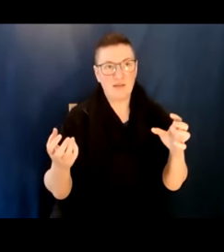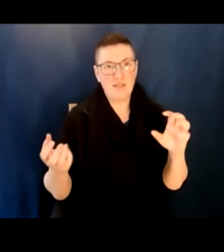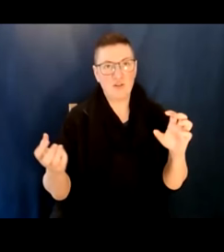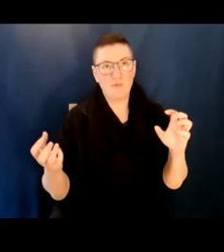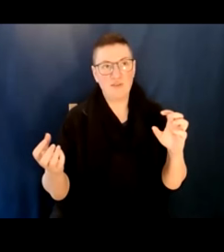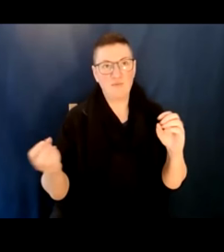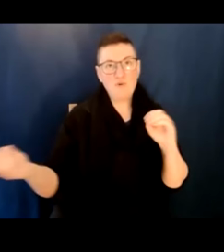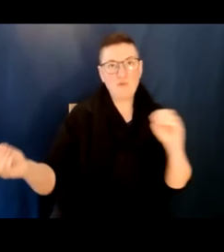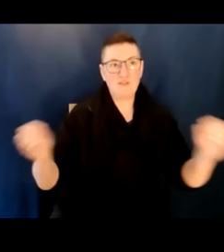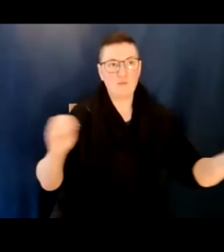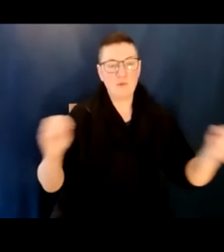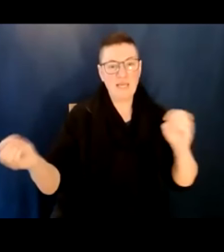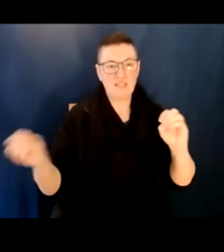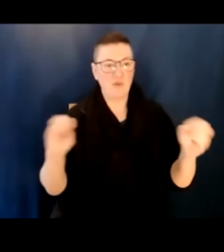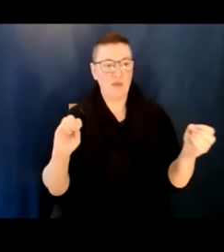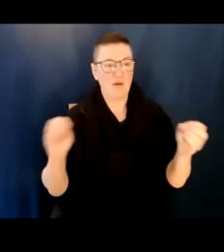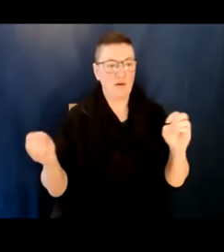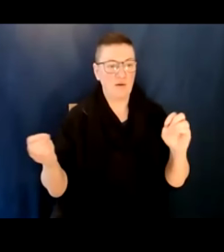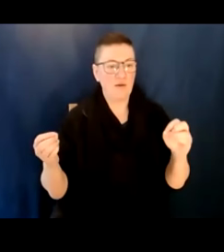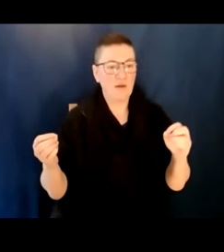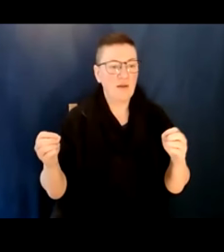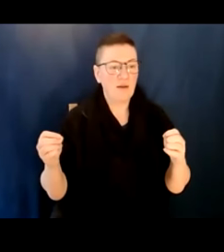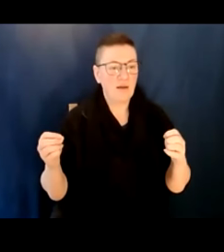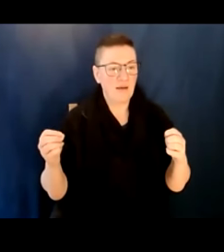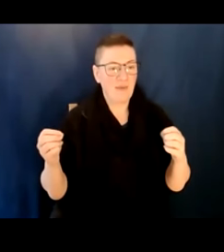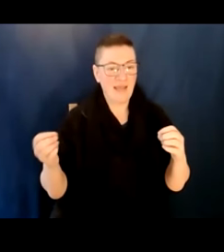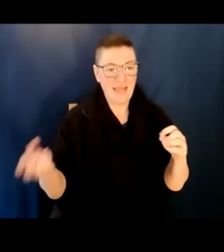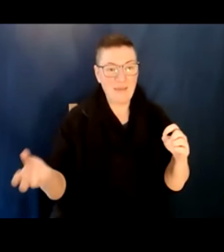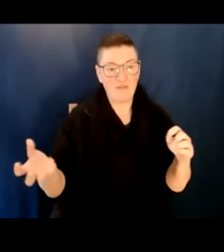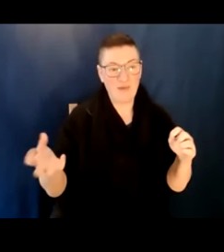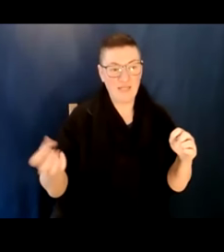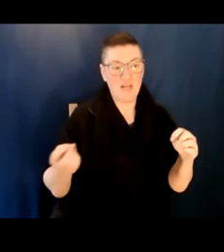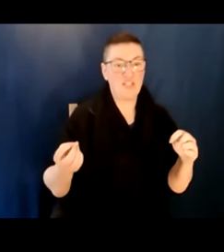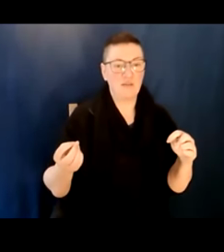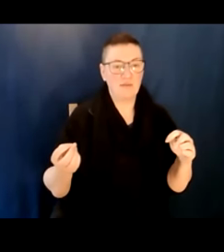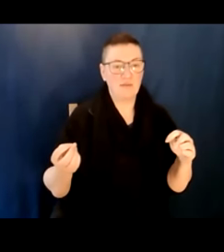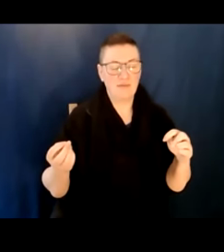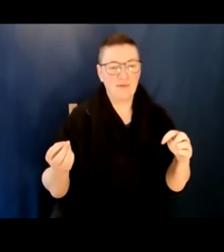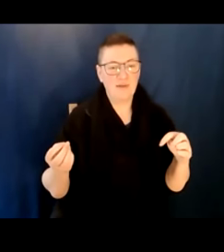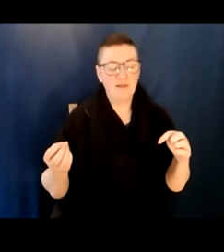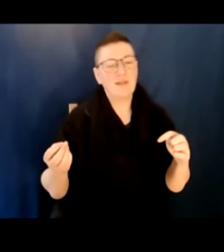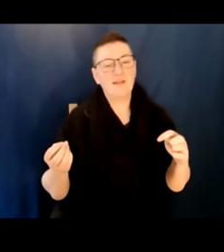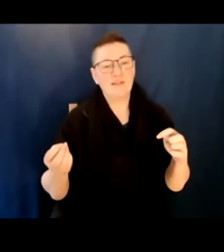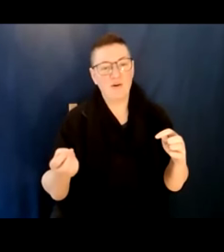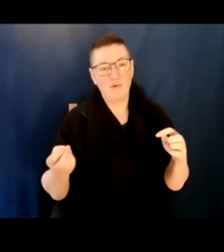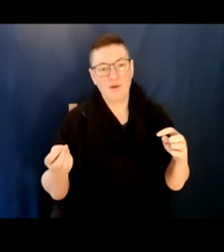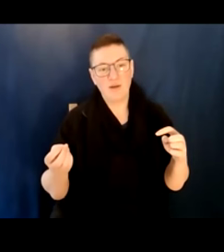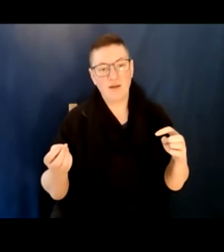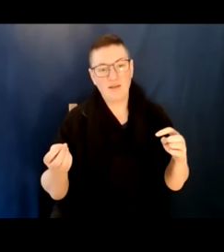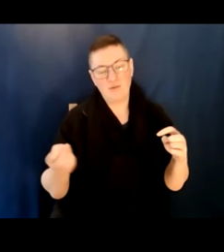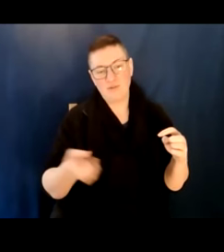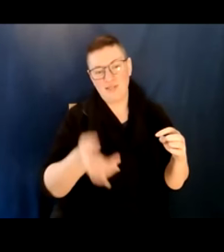changes in terms of moving from one place to another. I came out of my depression.